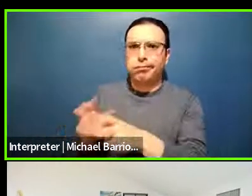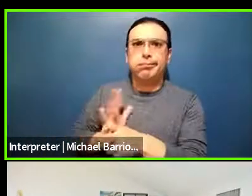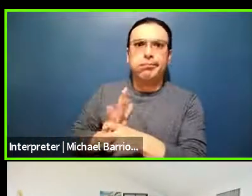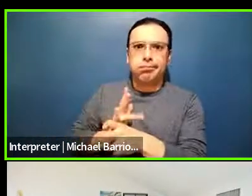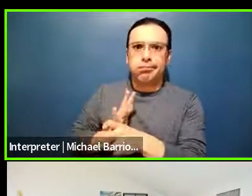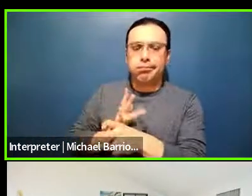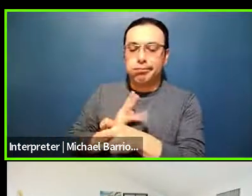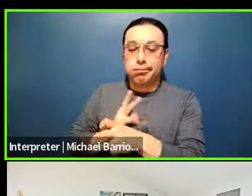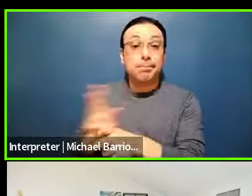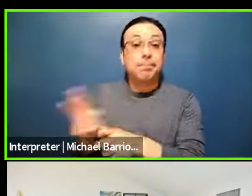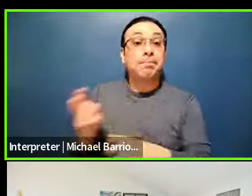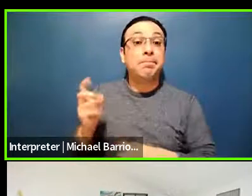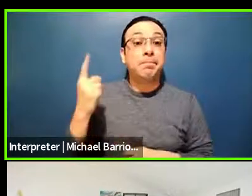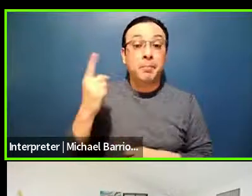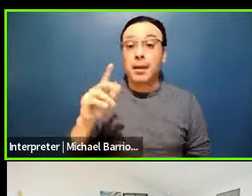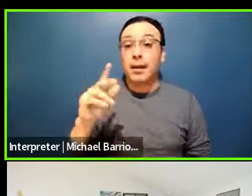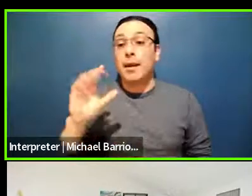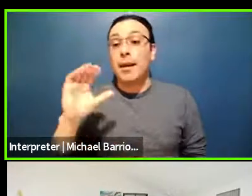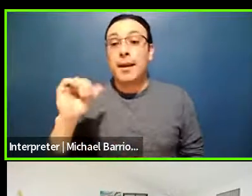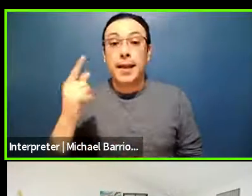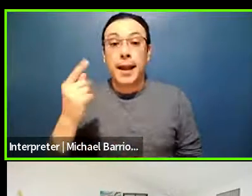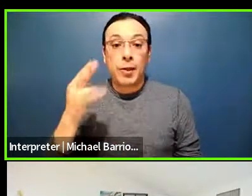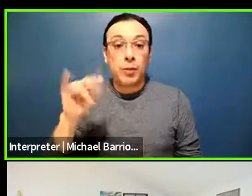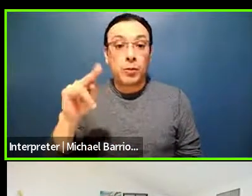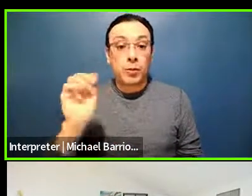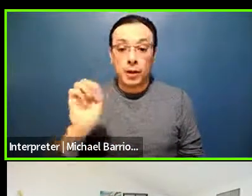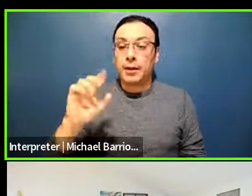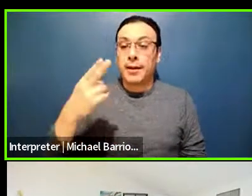one from Catherine Hedges,